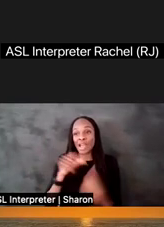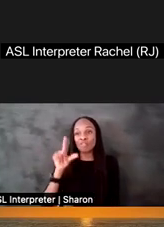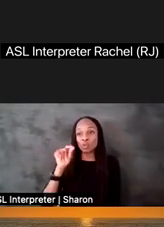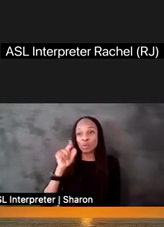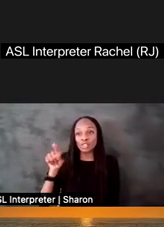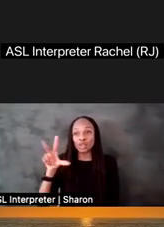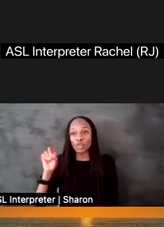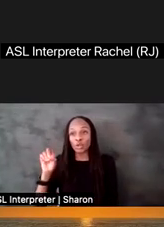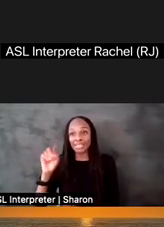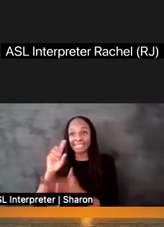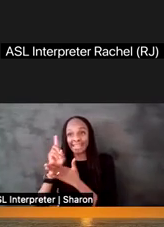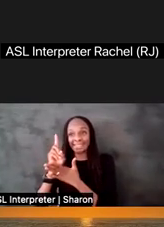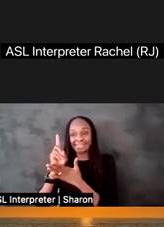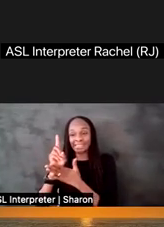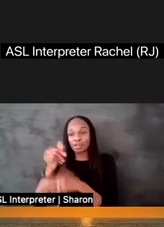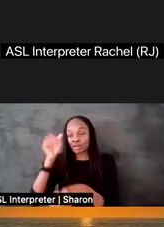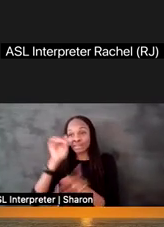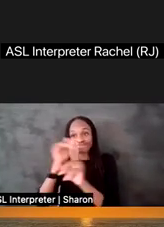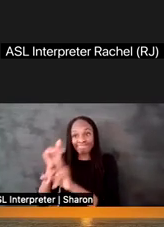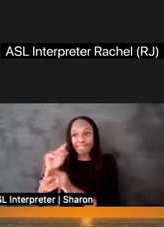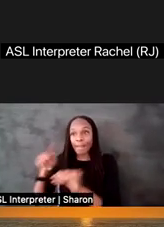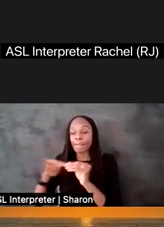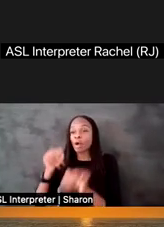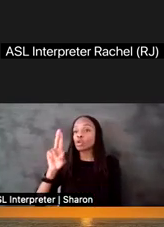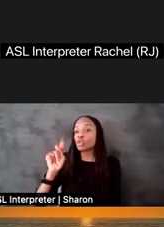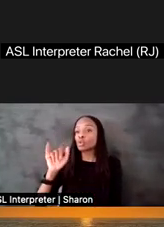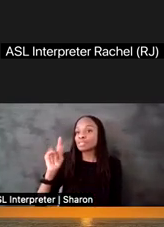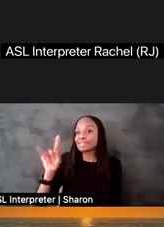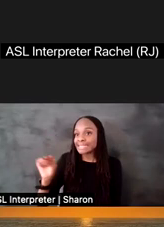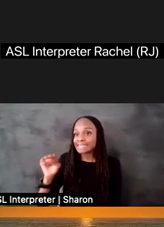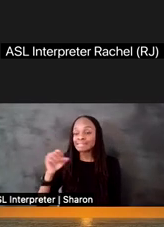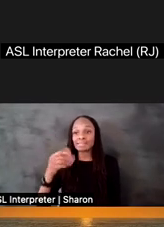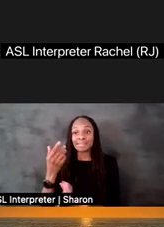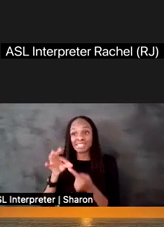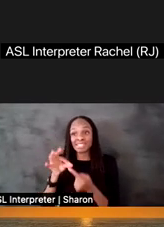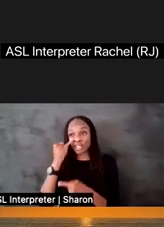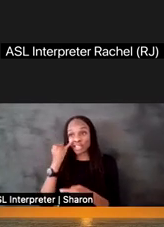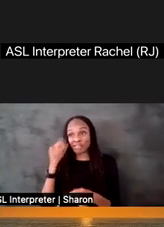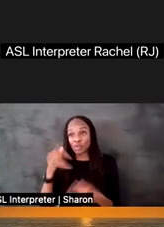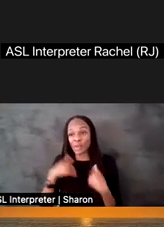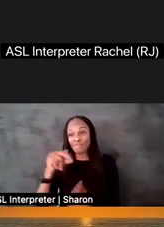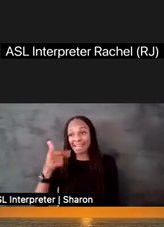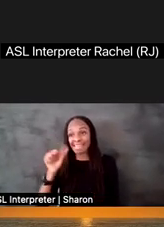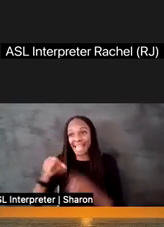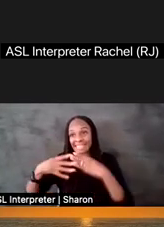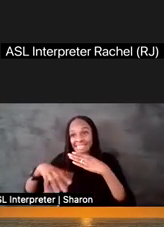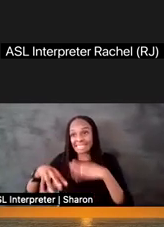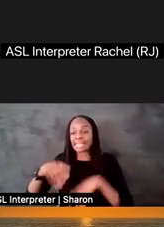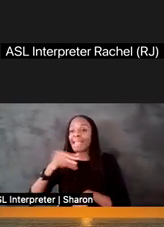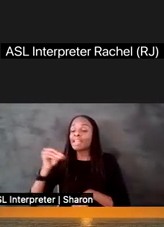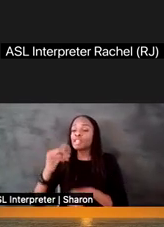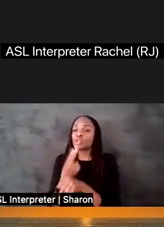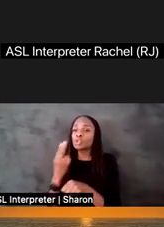seconds. Again, reminder about the utilities, especially if you have a gas leak. And then using